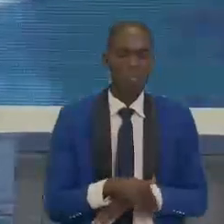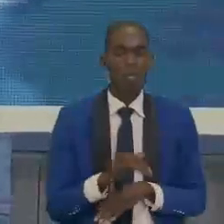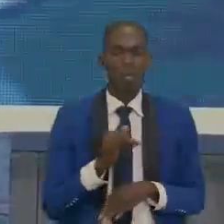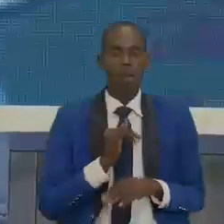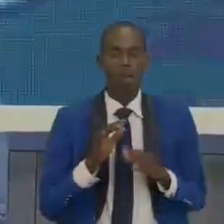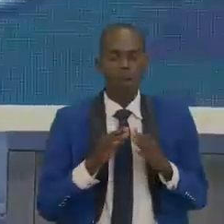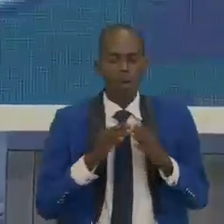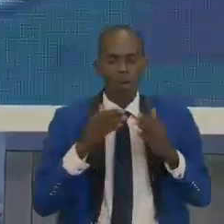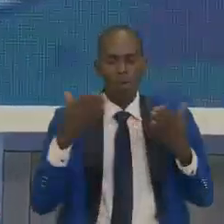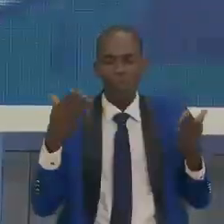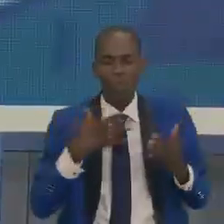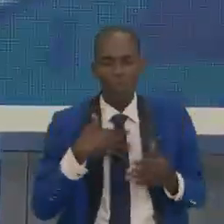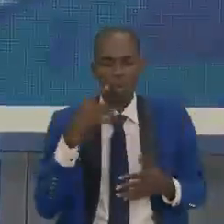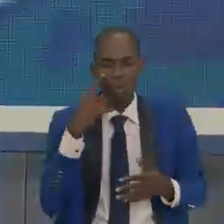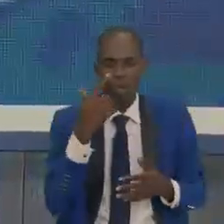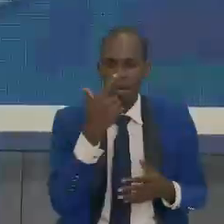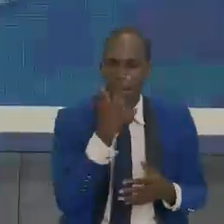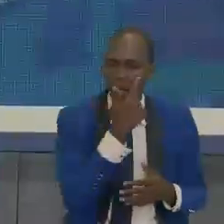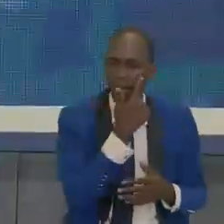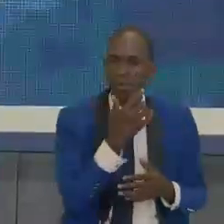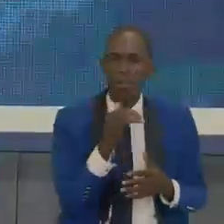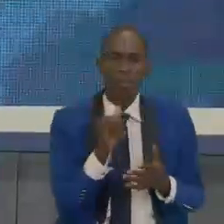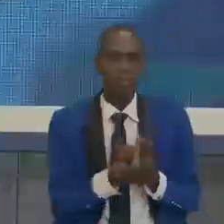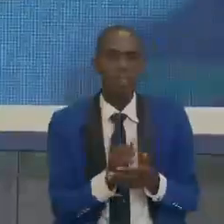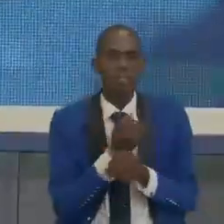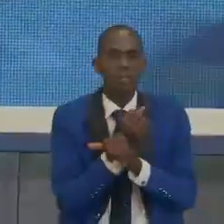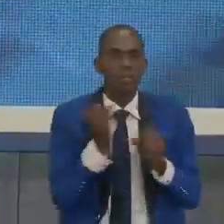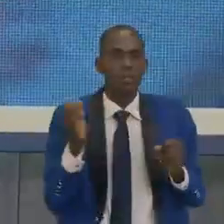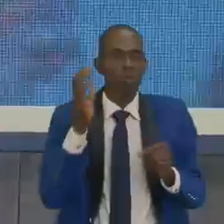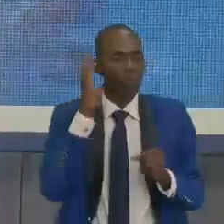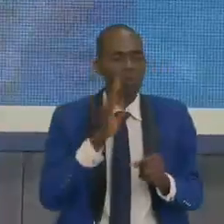my eyes. That salvation will be mine.